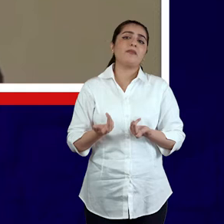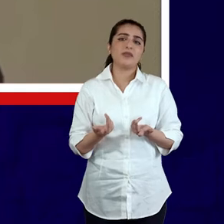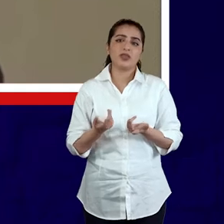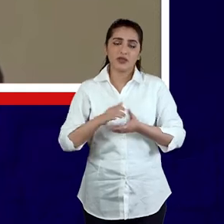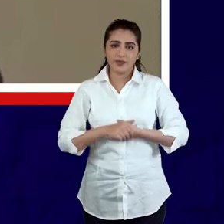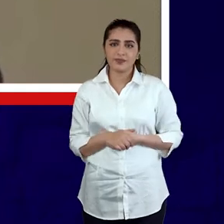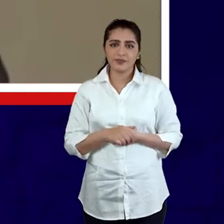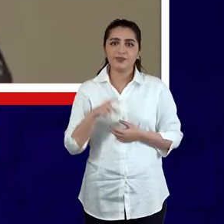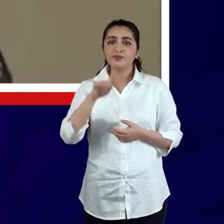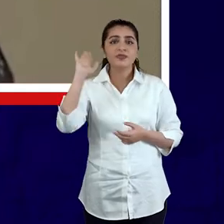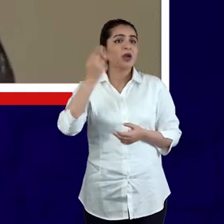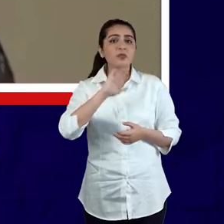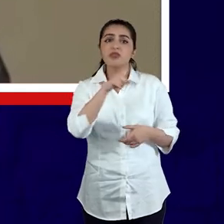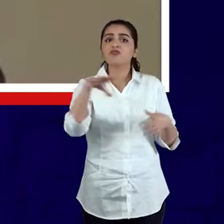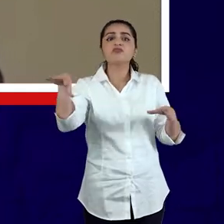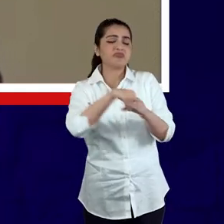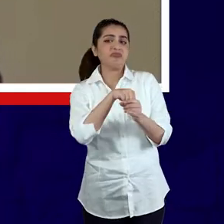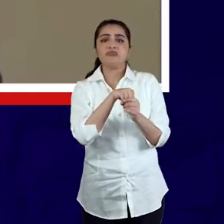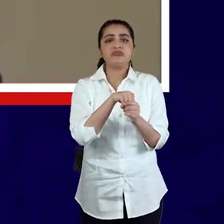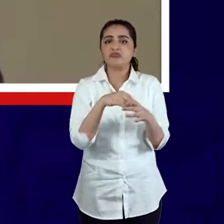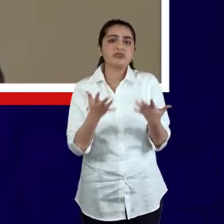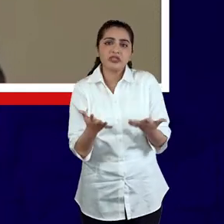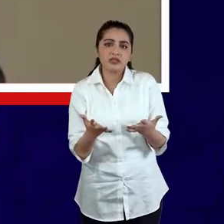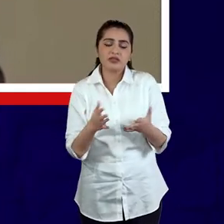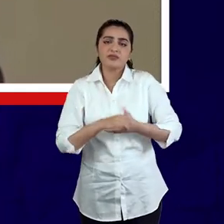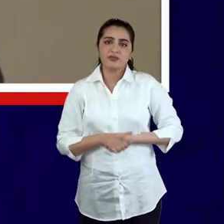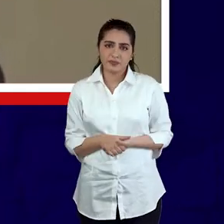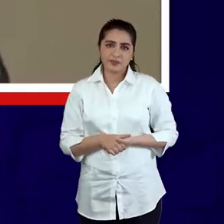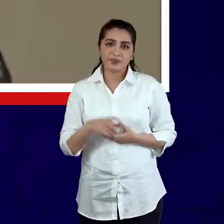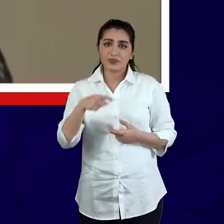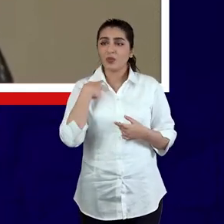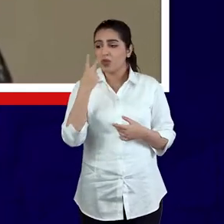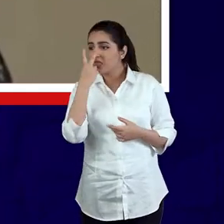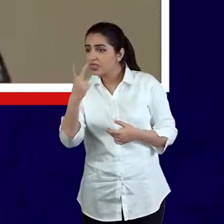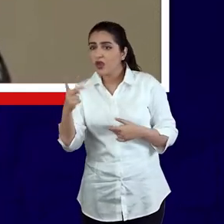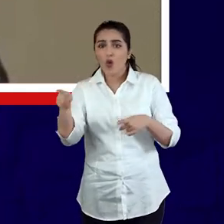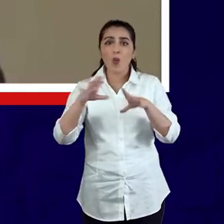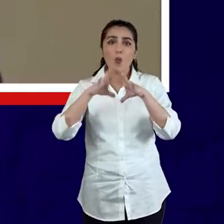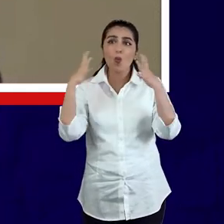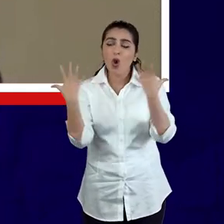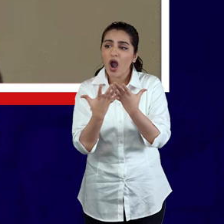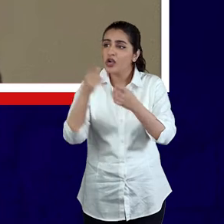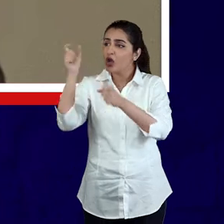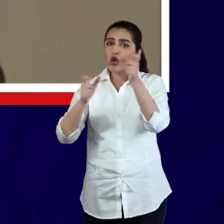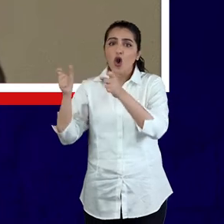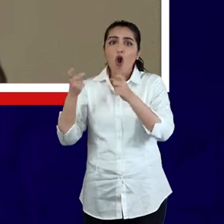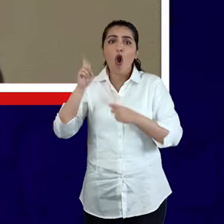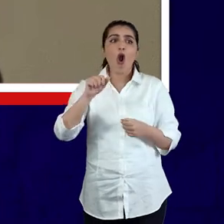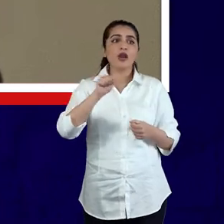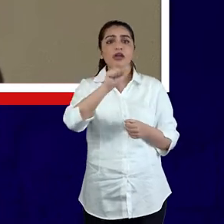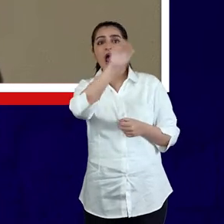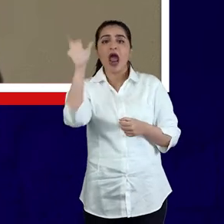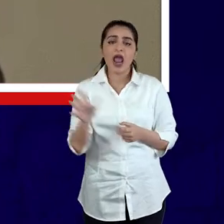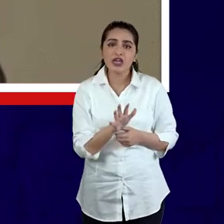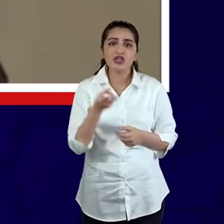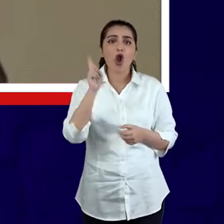family. And they never have access to these things. I mean, most people in my part of the world, and a lot of, you know, South Asia